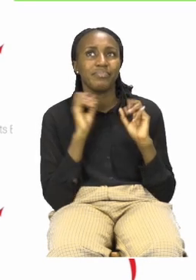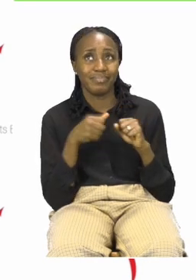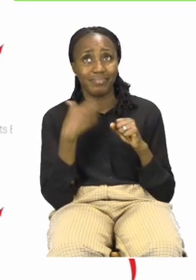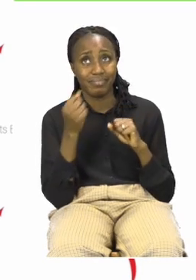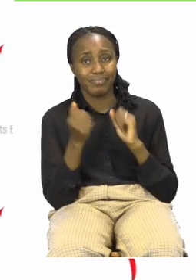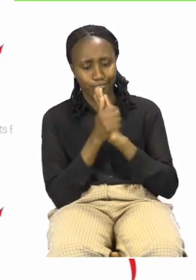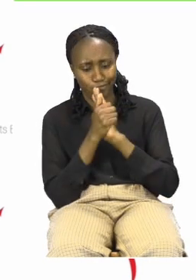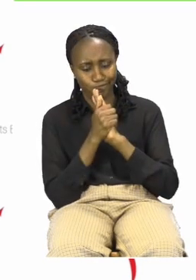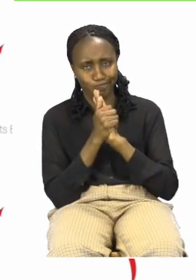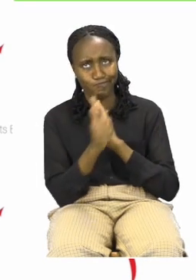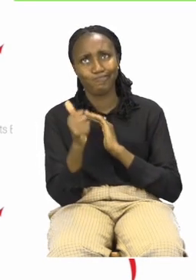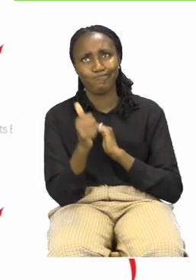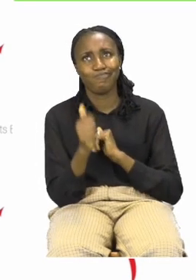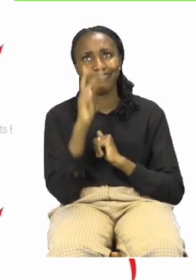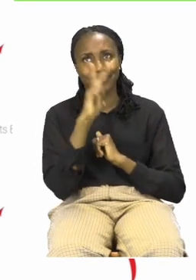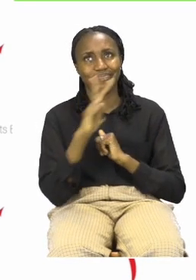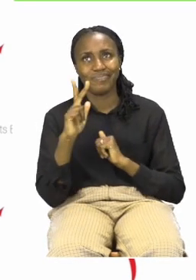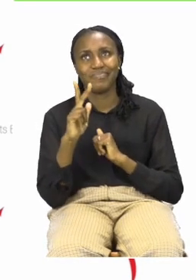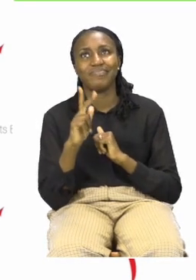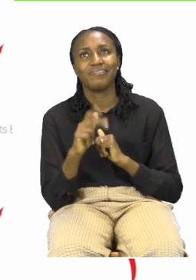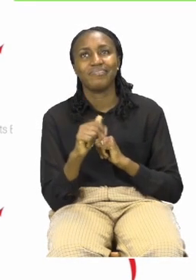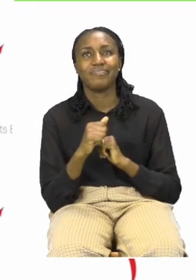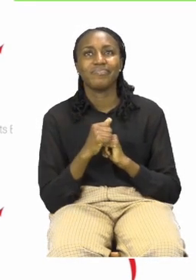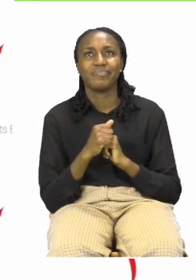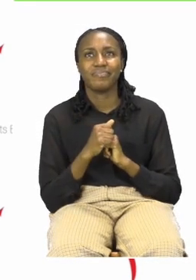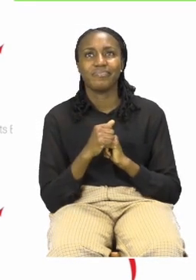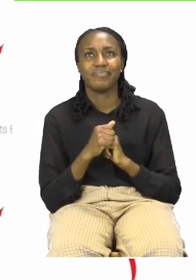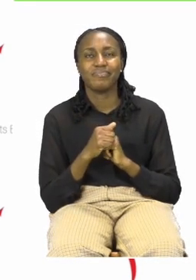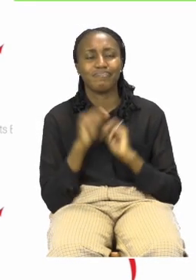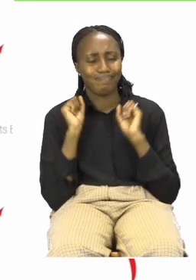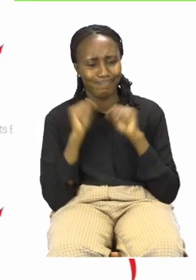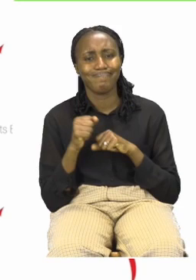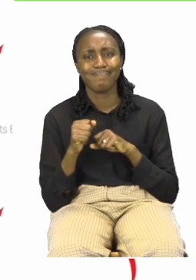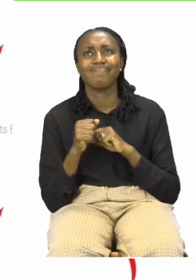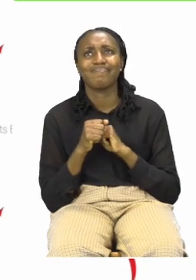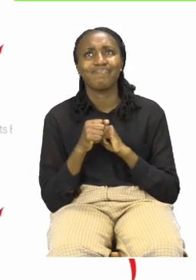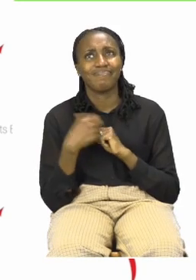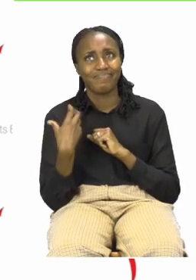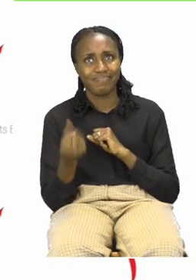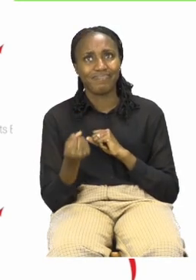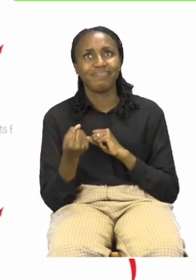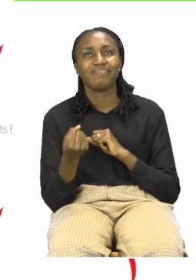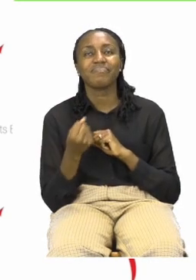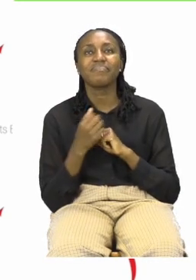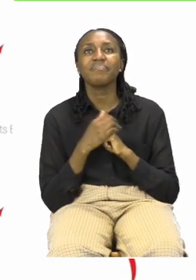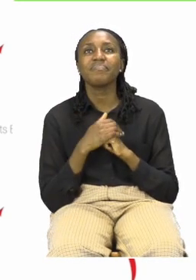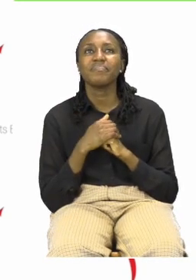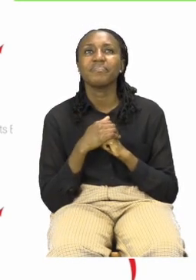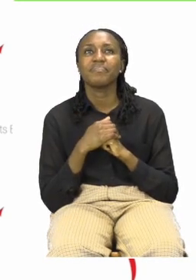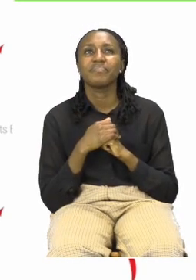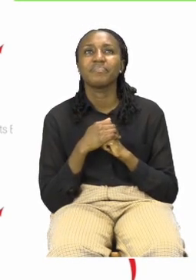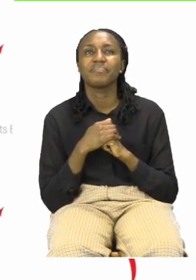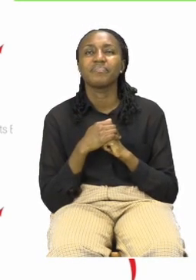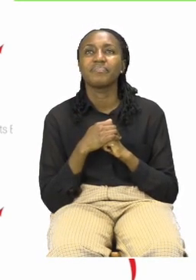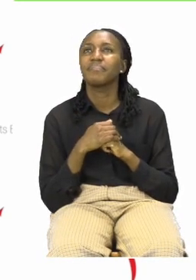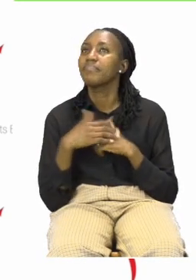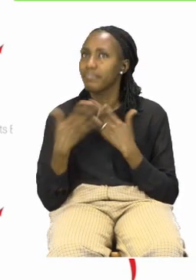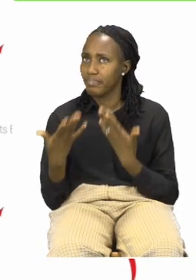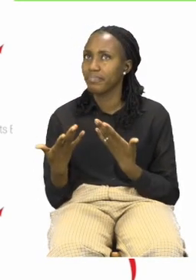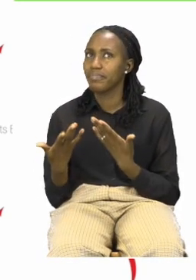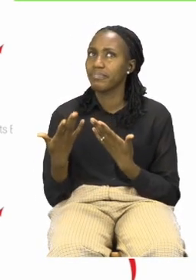Trevor Dodds. Yes, we need to produce that to keep the game alive here locally. I must